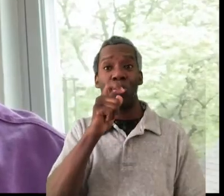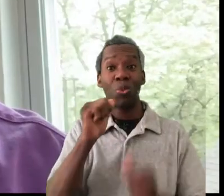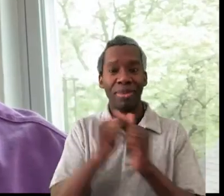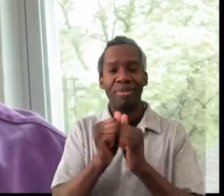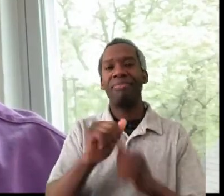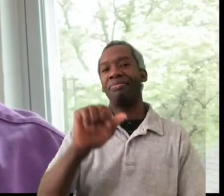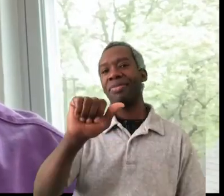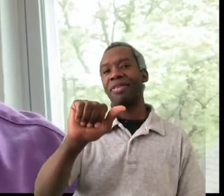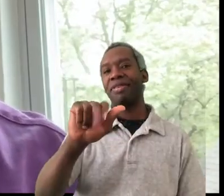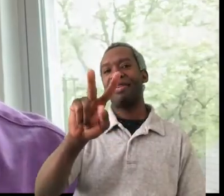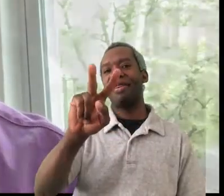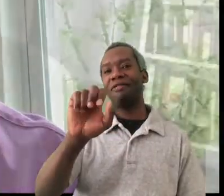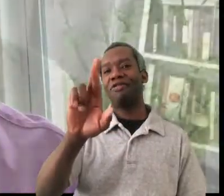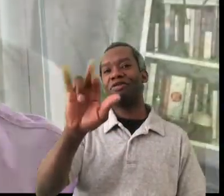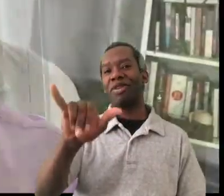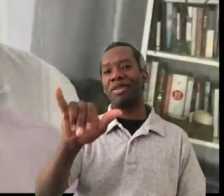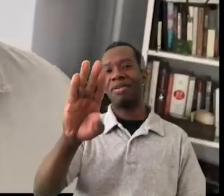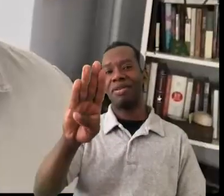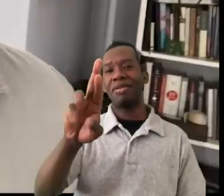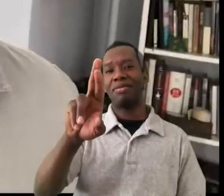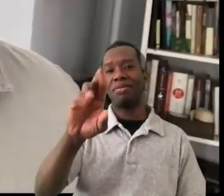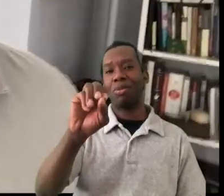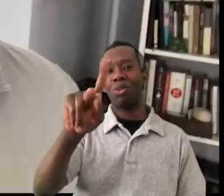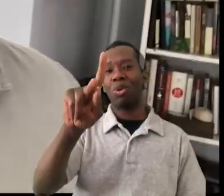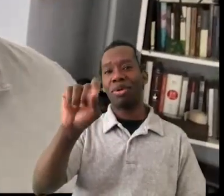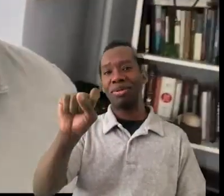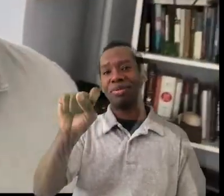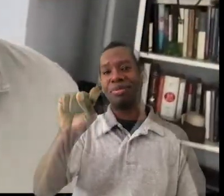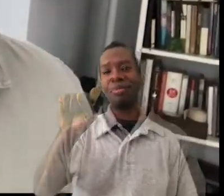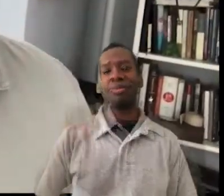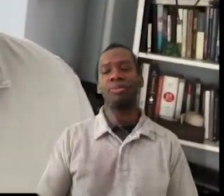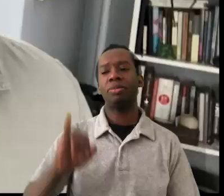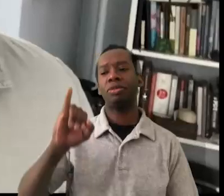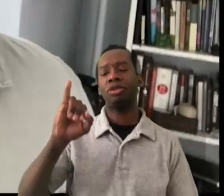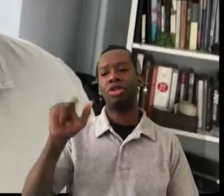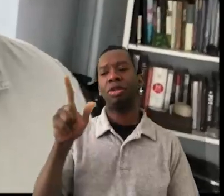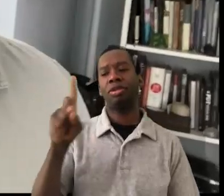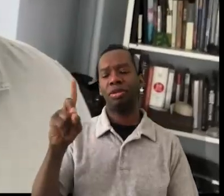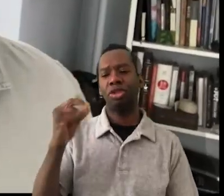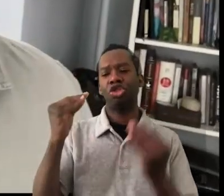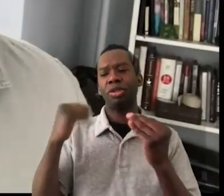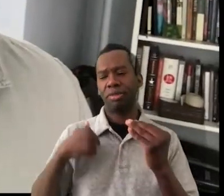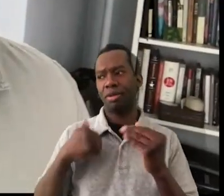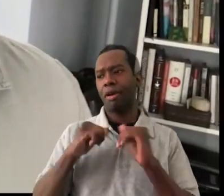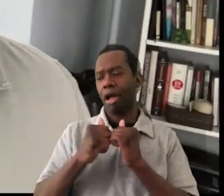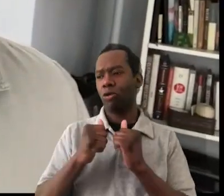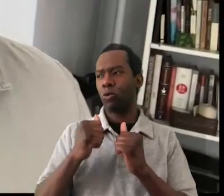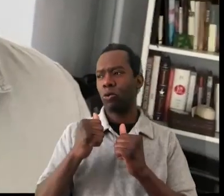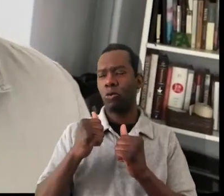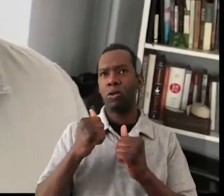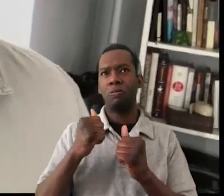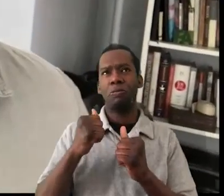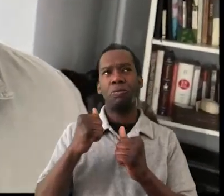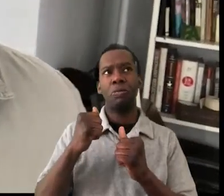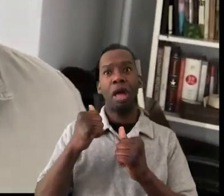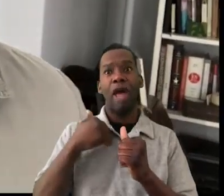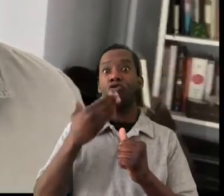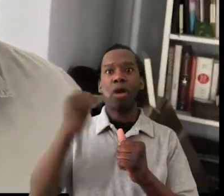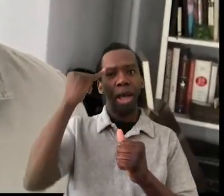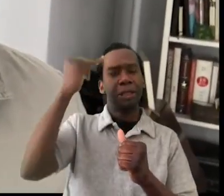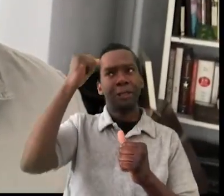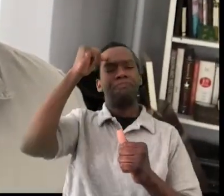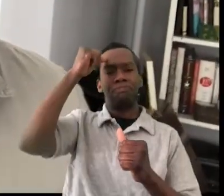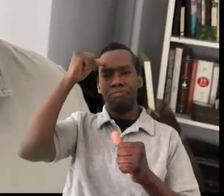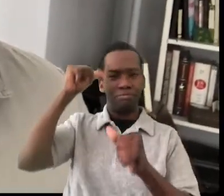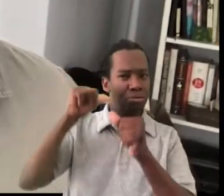plays, starring Avery Brooks. How to hold a good thought, but he also reminded